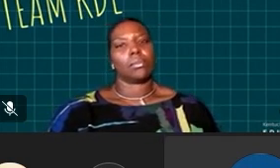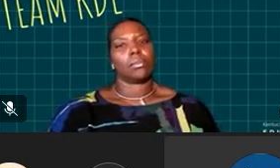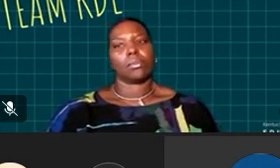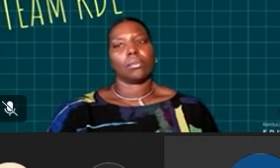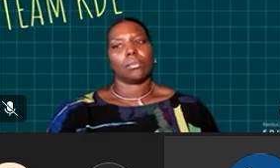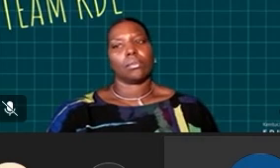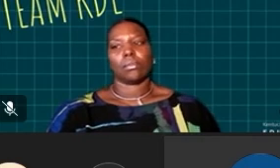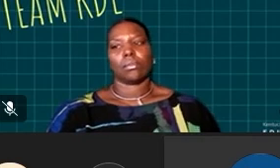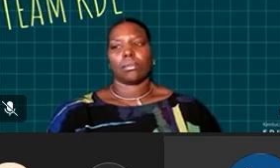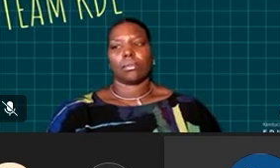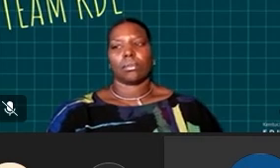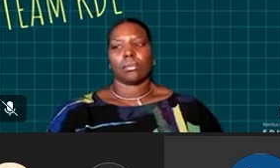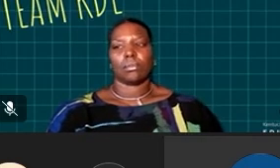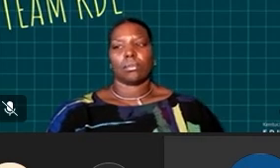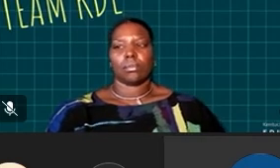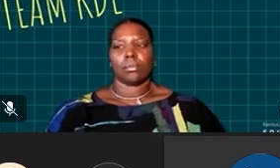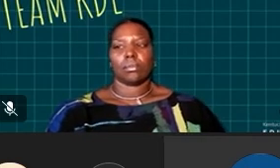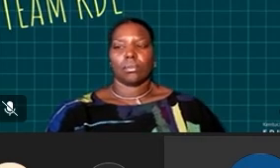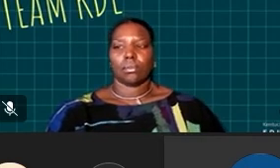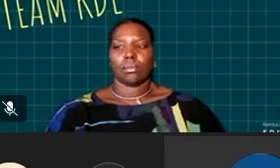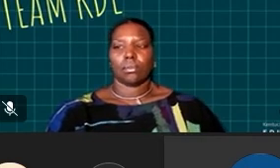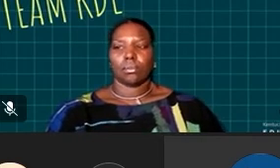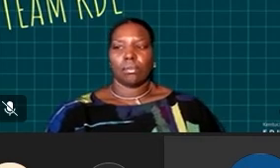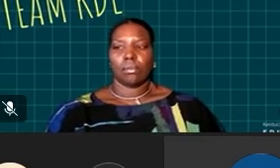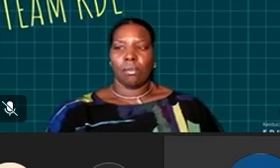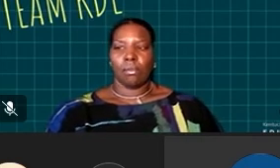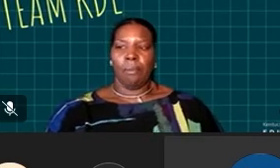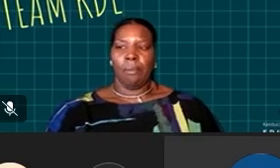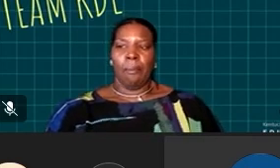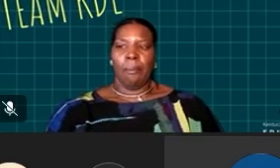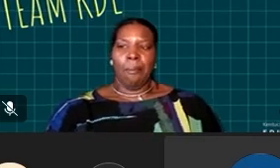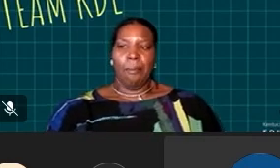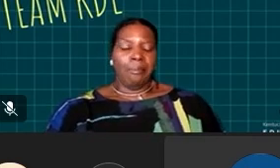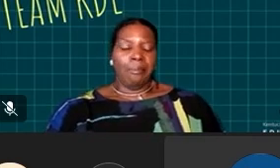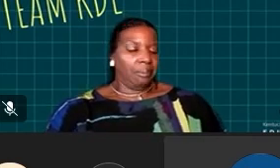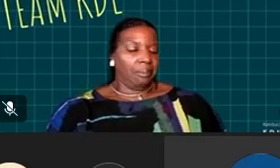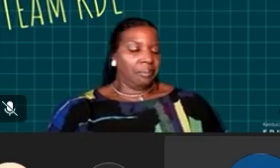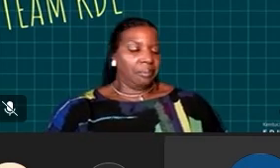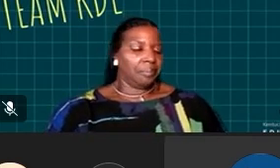helpful for you. This this item, or this document,